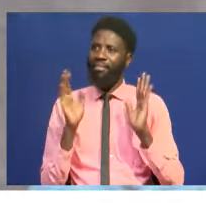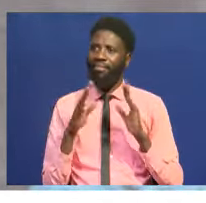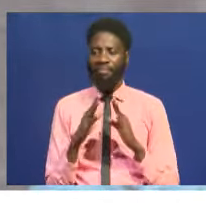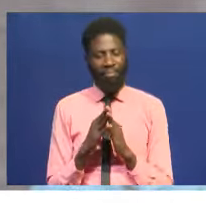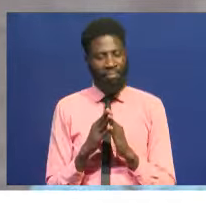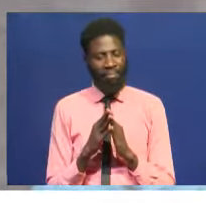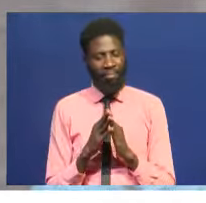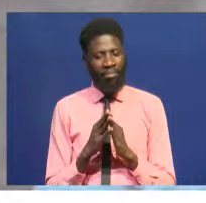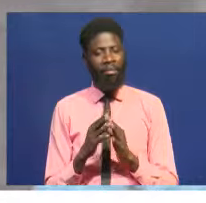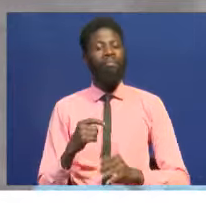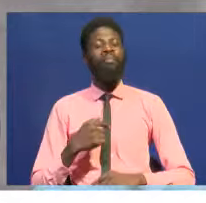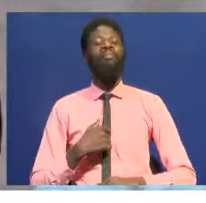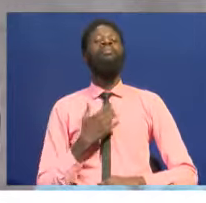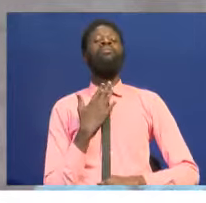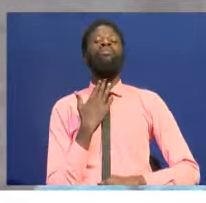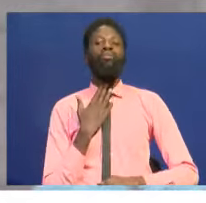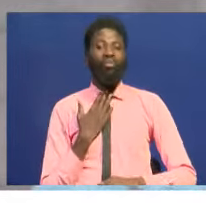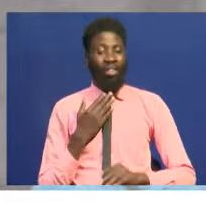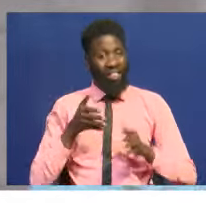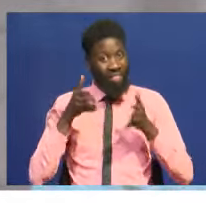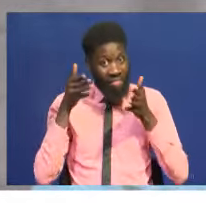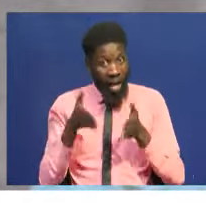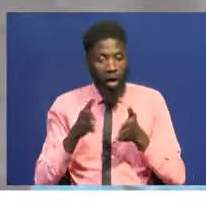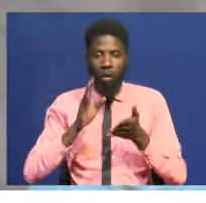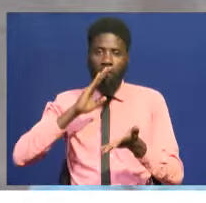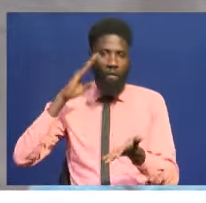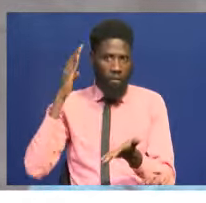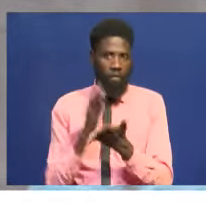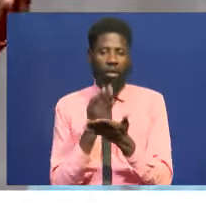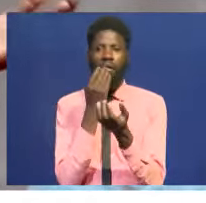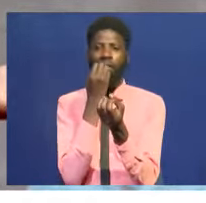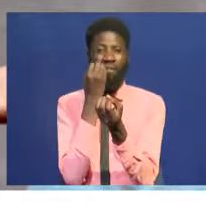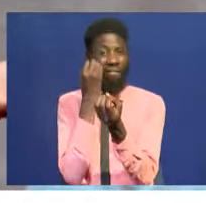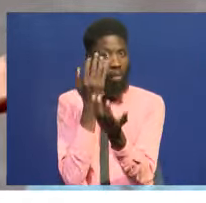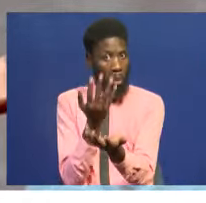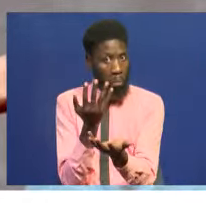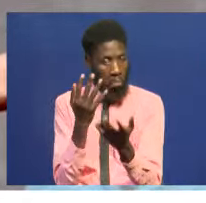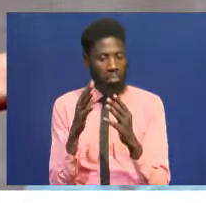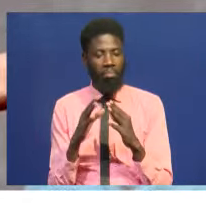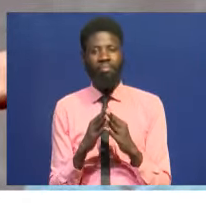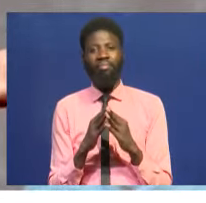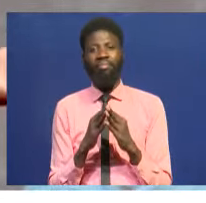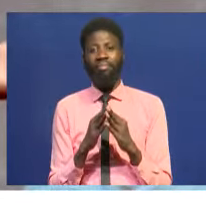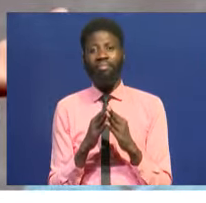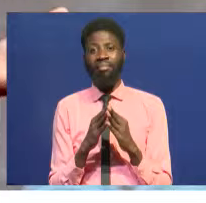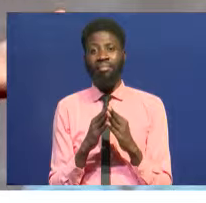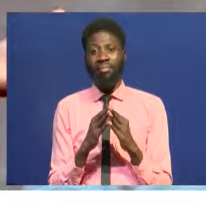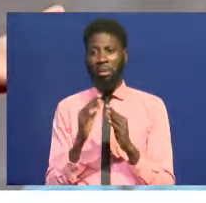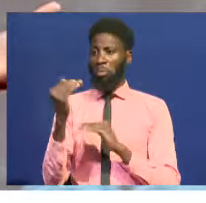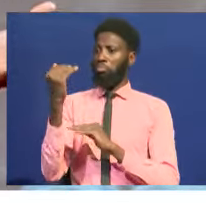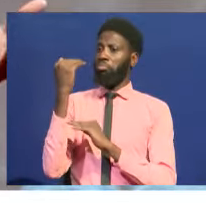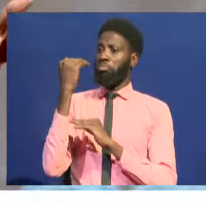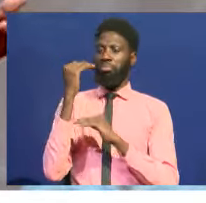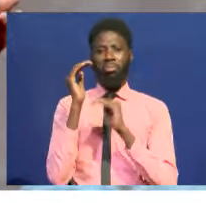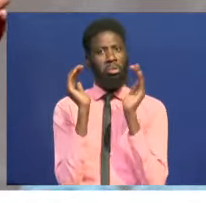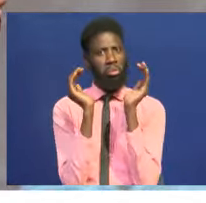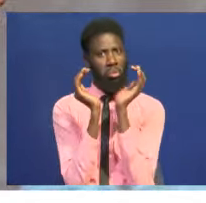And I want to confirm to you that the stadia you have asked for,